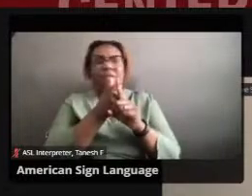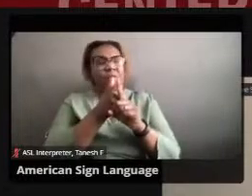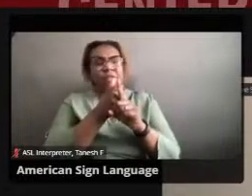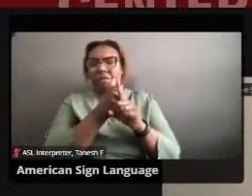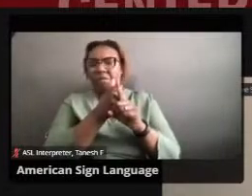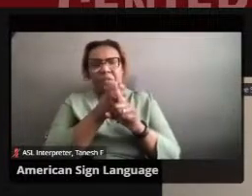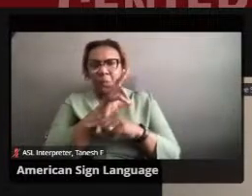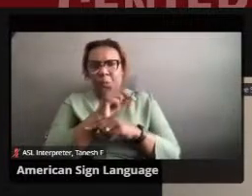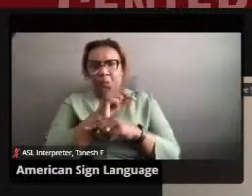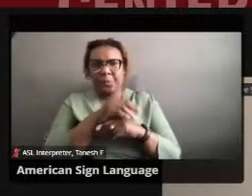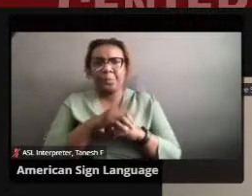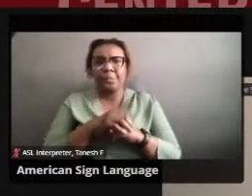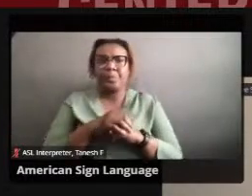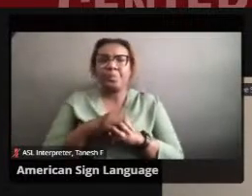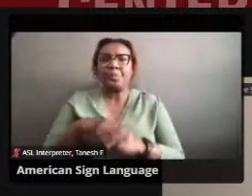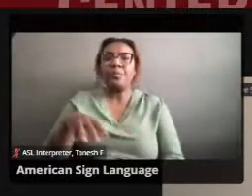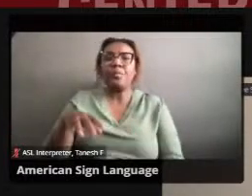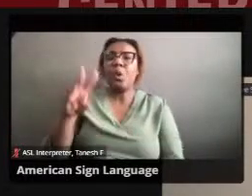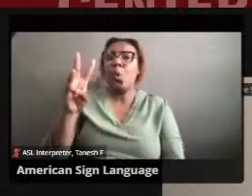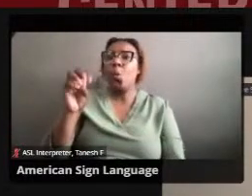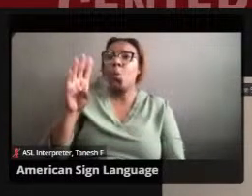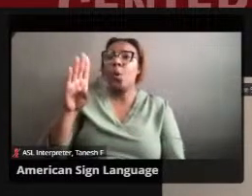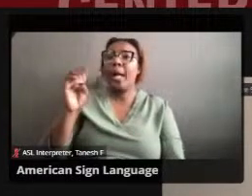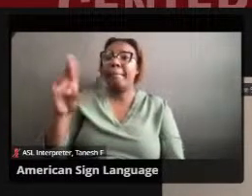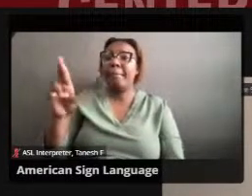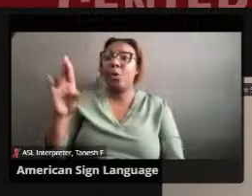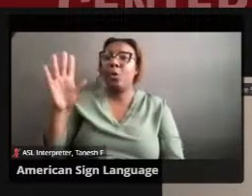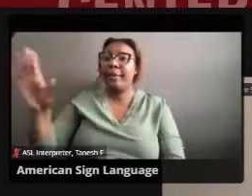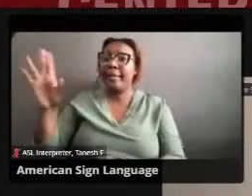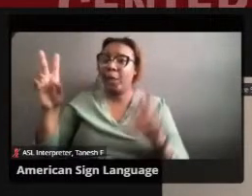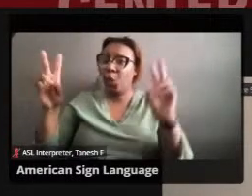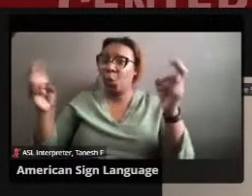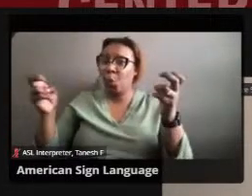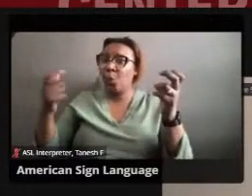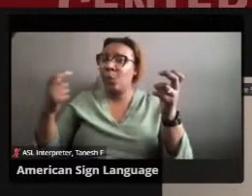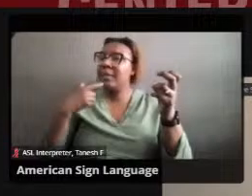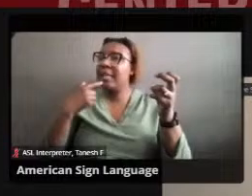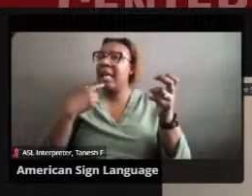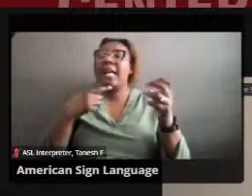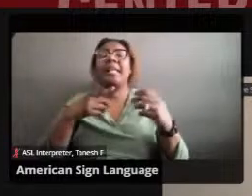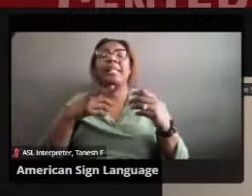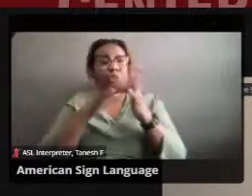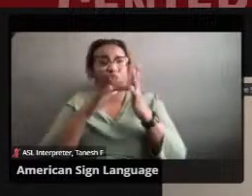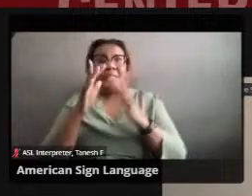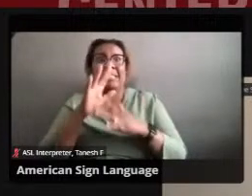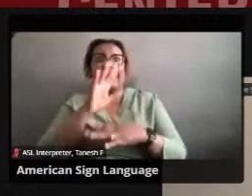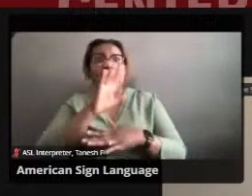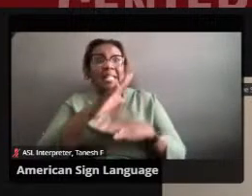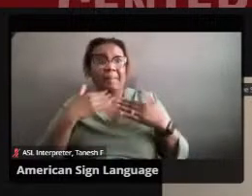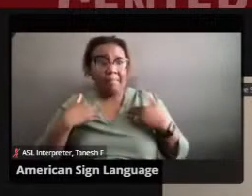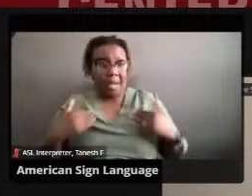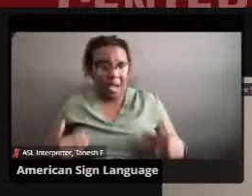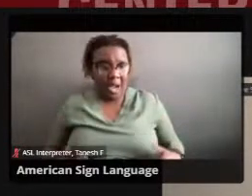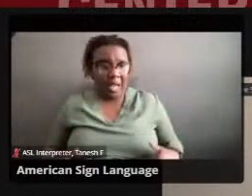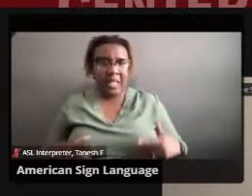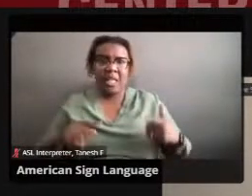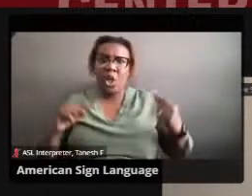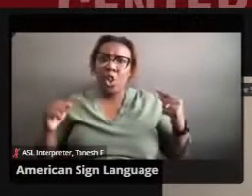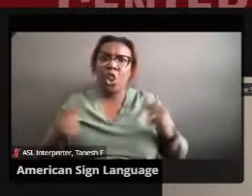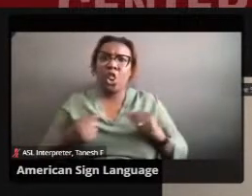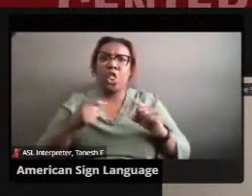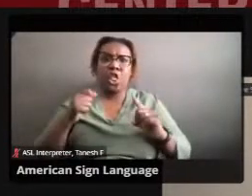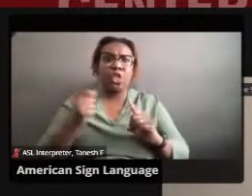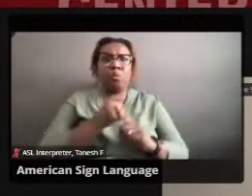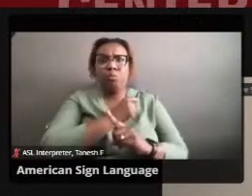Nadia Boz Weber says, Jesus was resurrected in wounded body. I know our